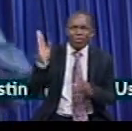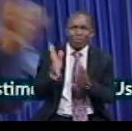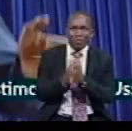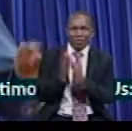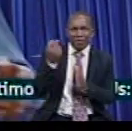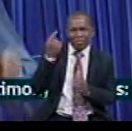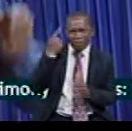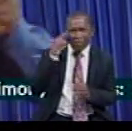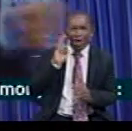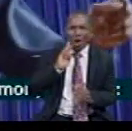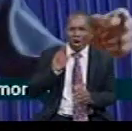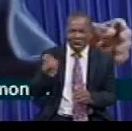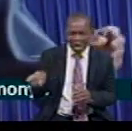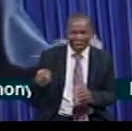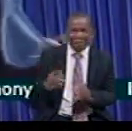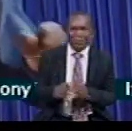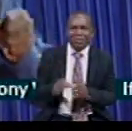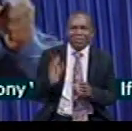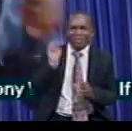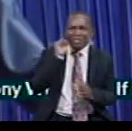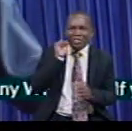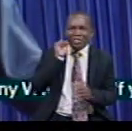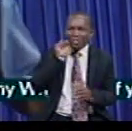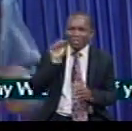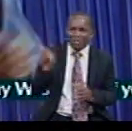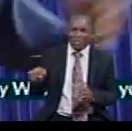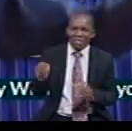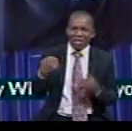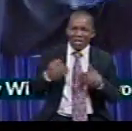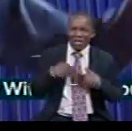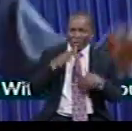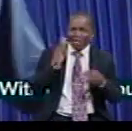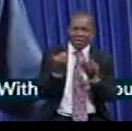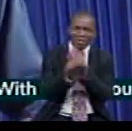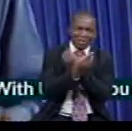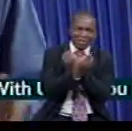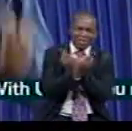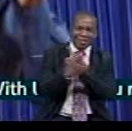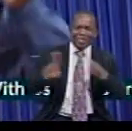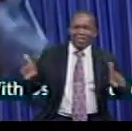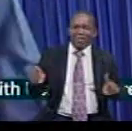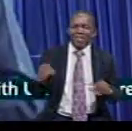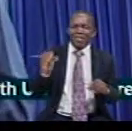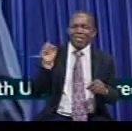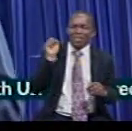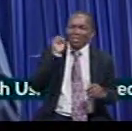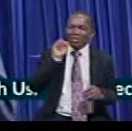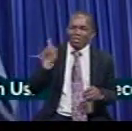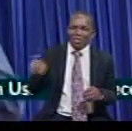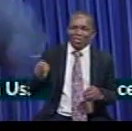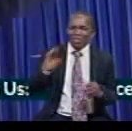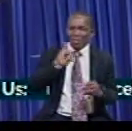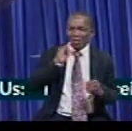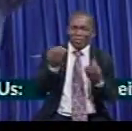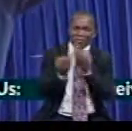this sister has been delivered and she is freed. And that's how he's walking, praising the name of the Lord.